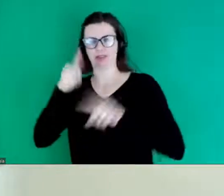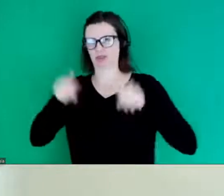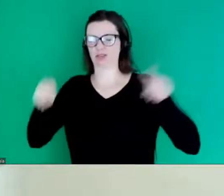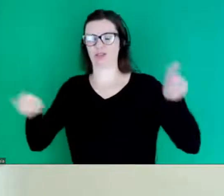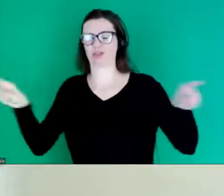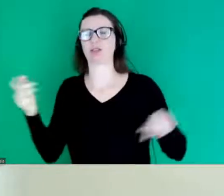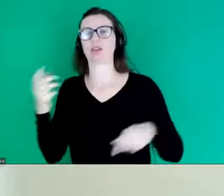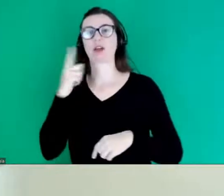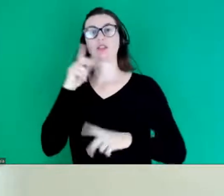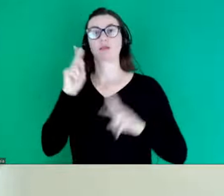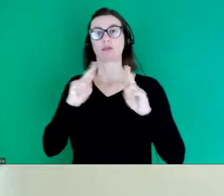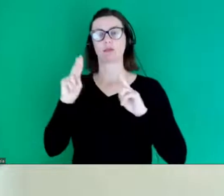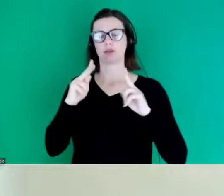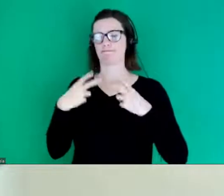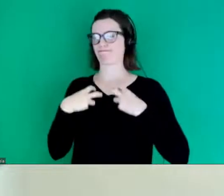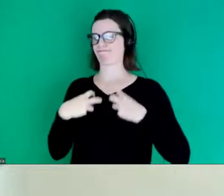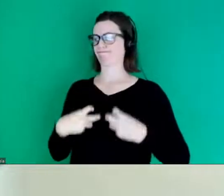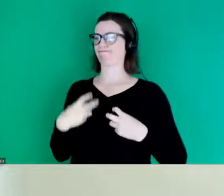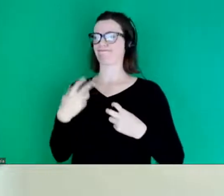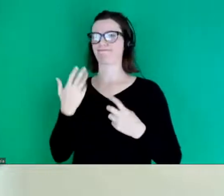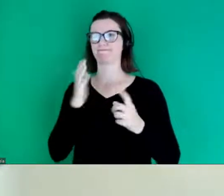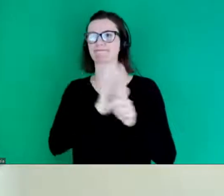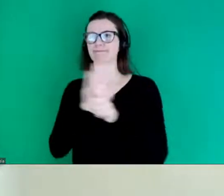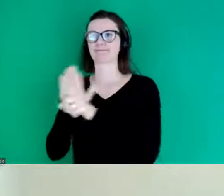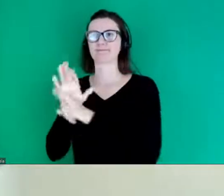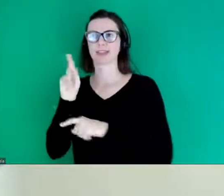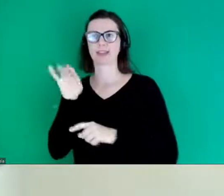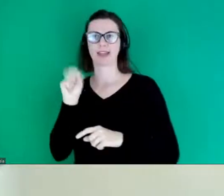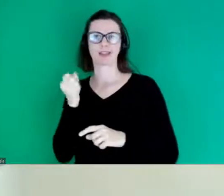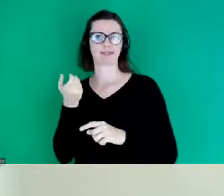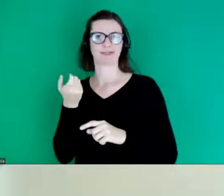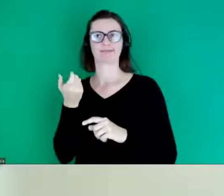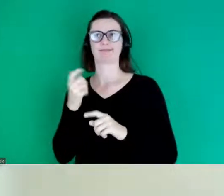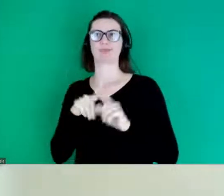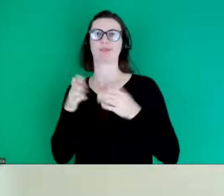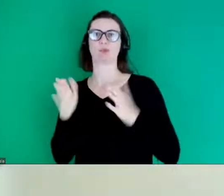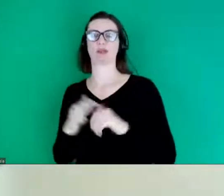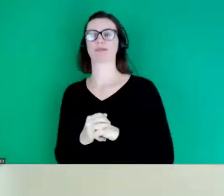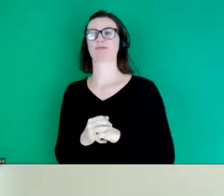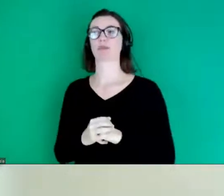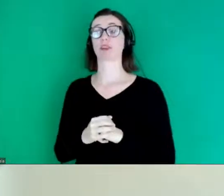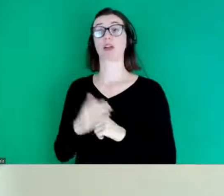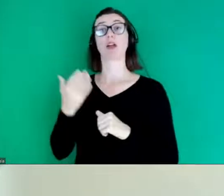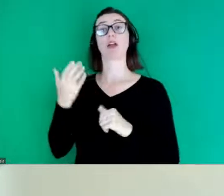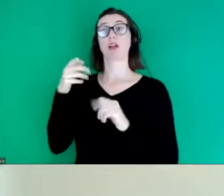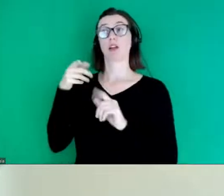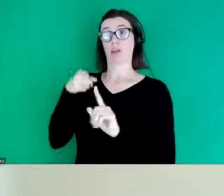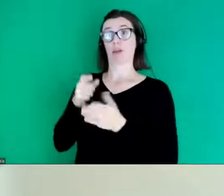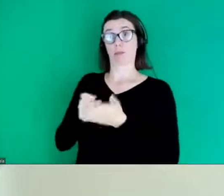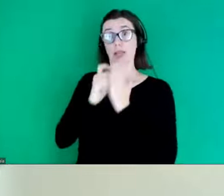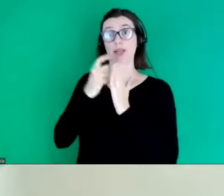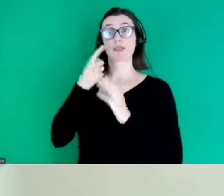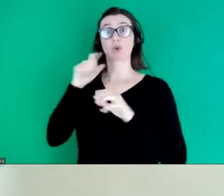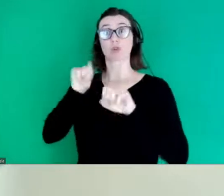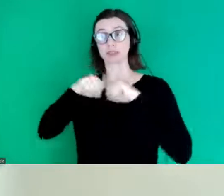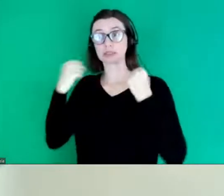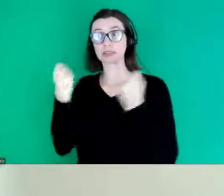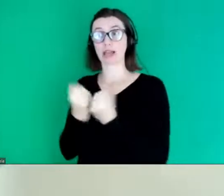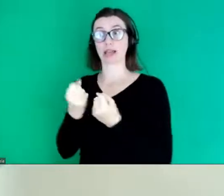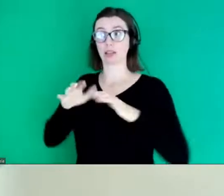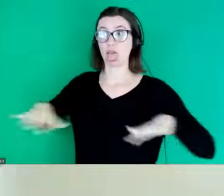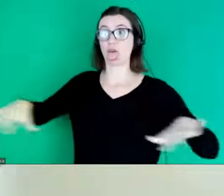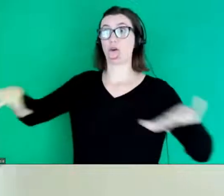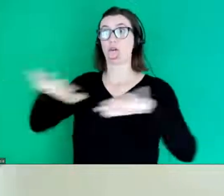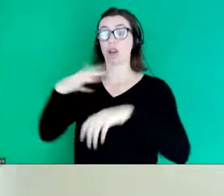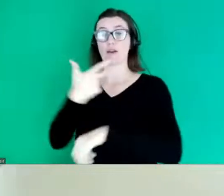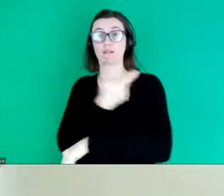looking at their lives in a different way. As far as the mandates for the society to get vaccinated, I think that we'll have